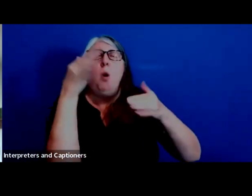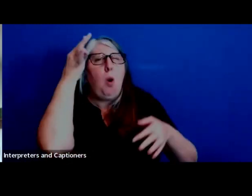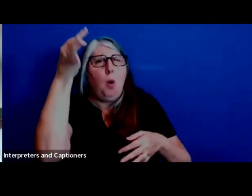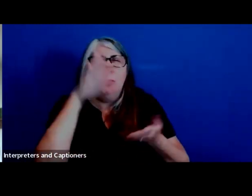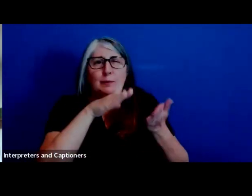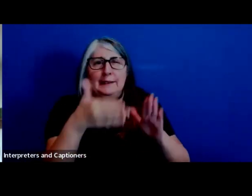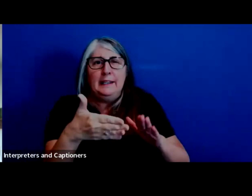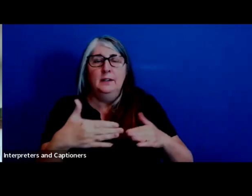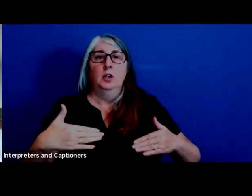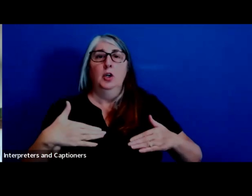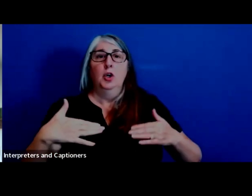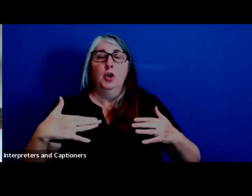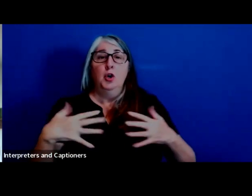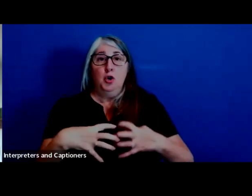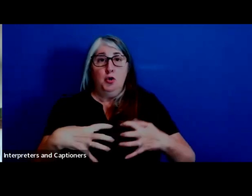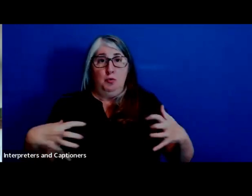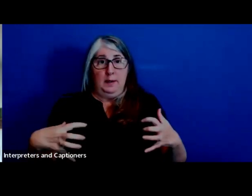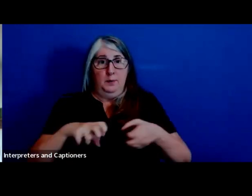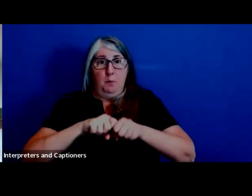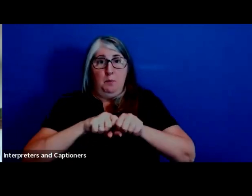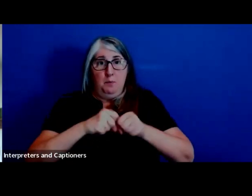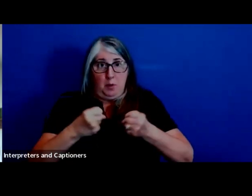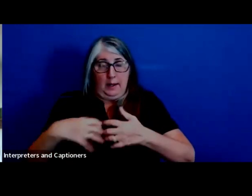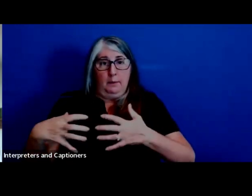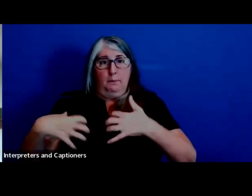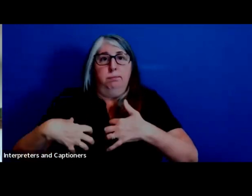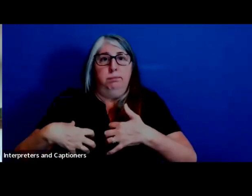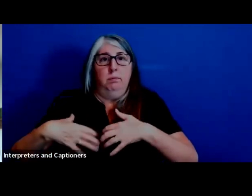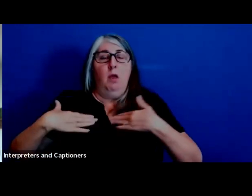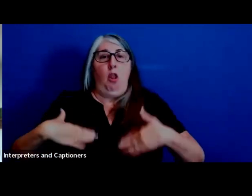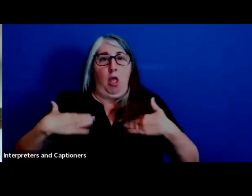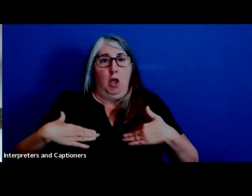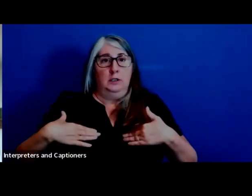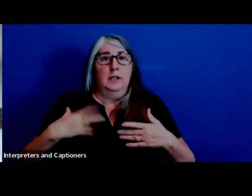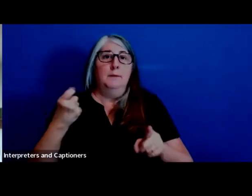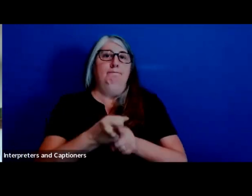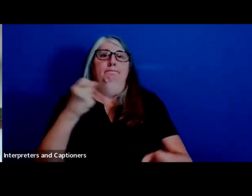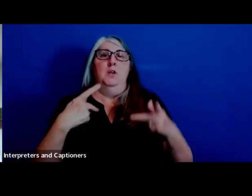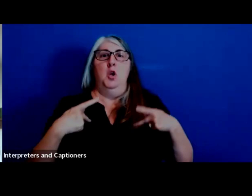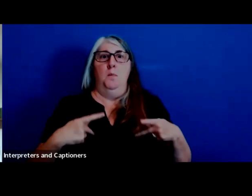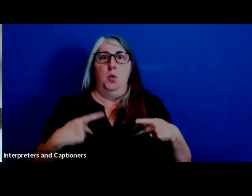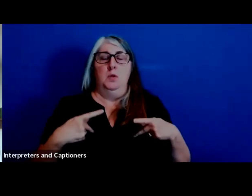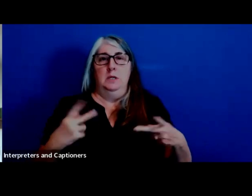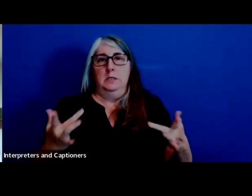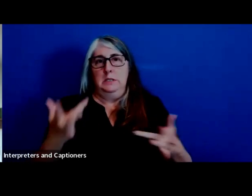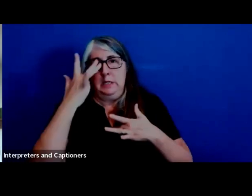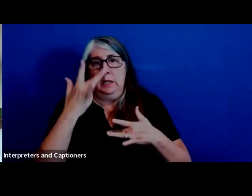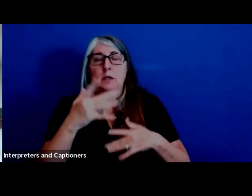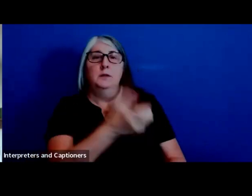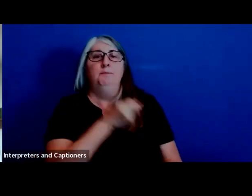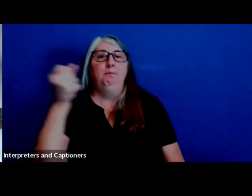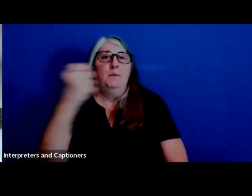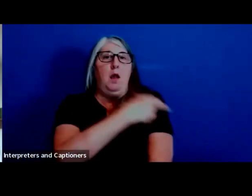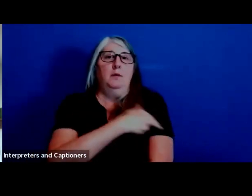I mean, her broken ribs had punctured her lung and pneumonia had set deeply in. She spent the next 3 or 4 months in the